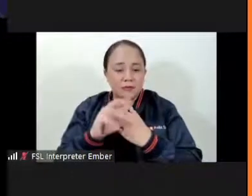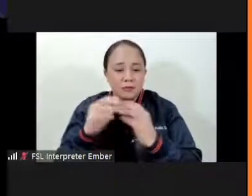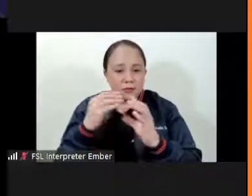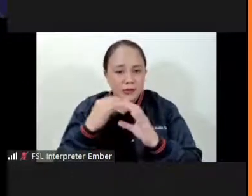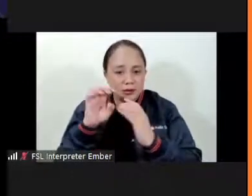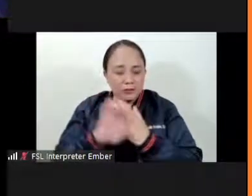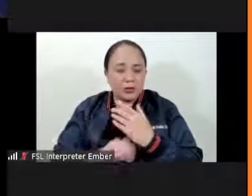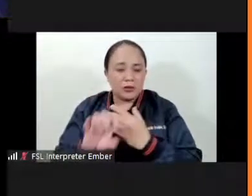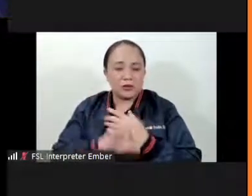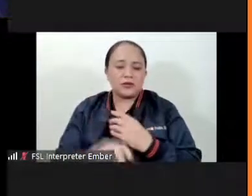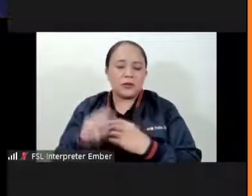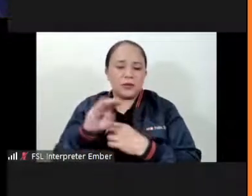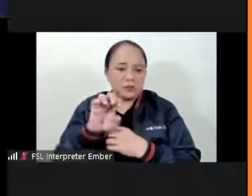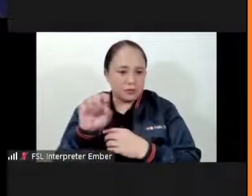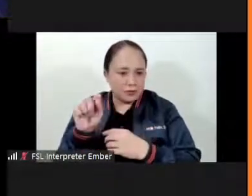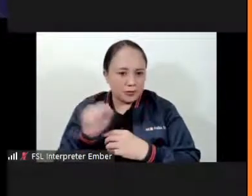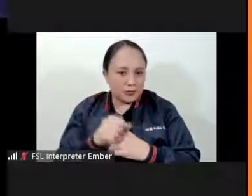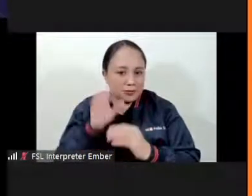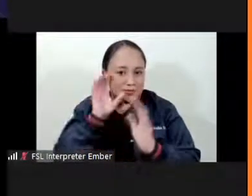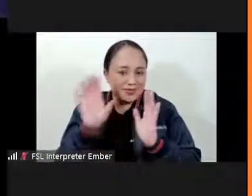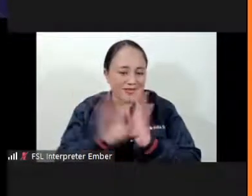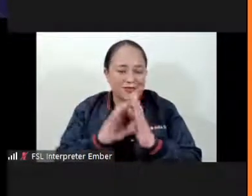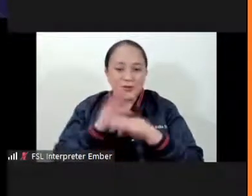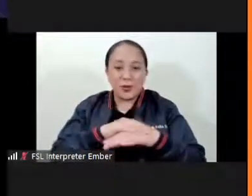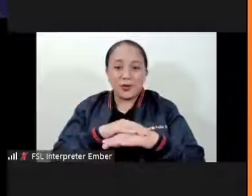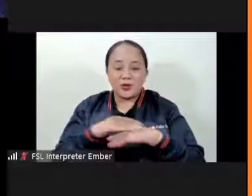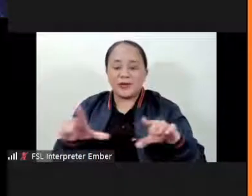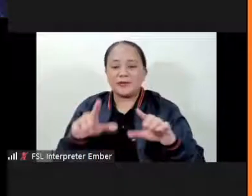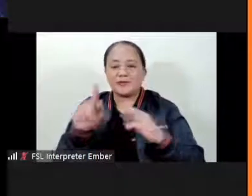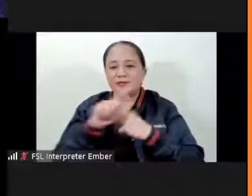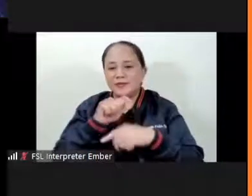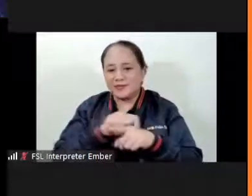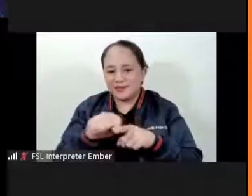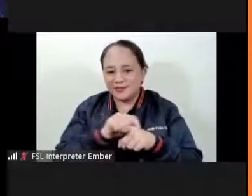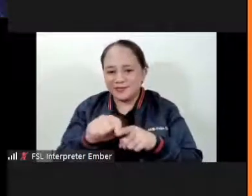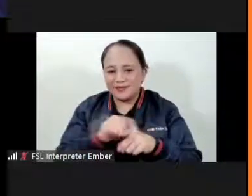Here are some of our photos during the online training sessions.